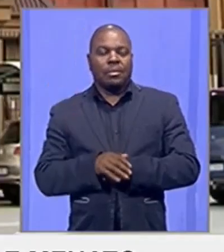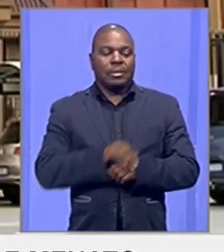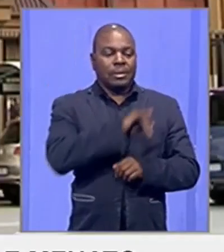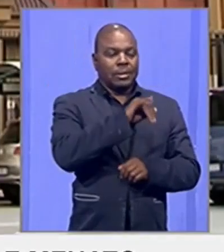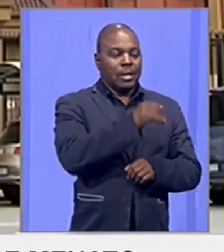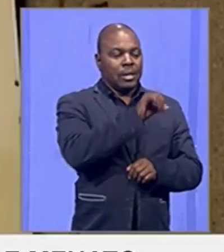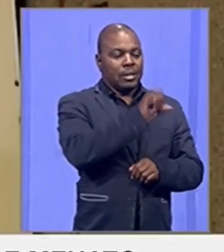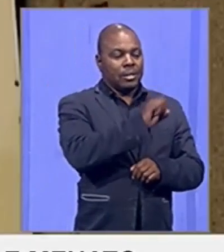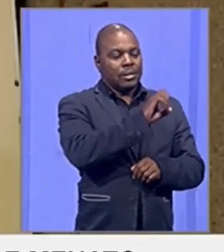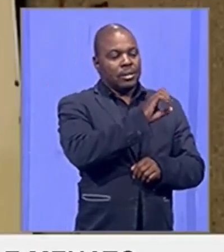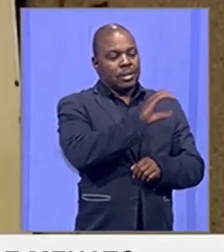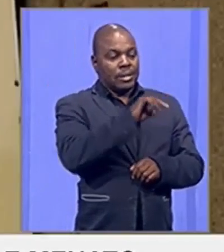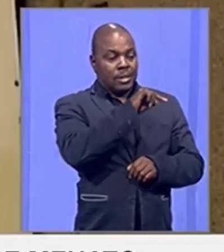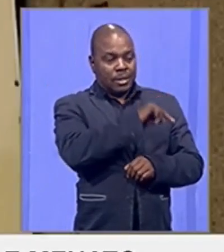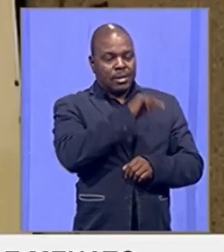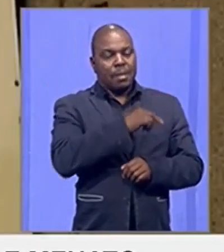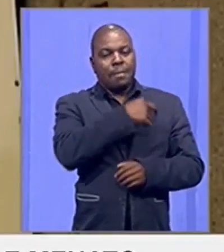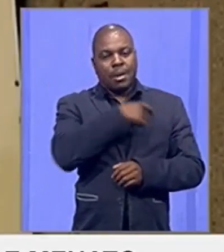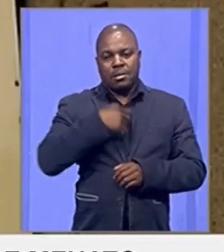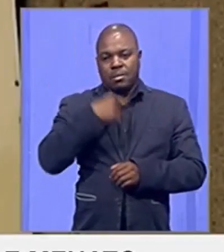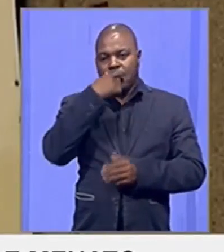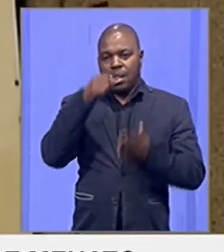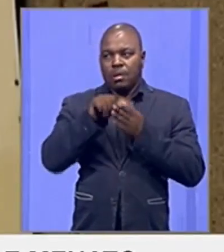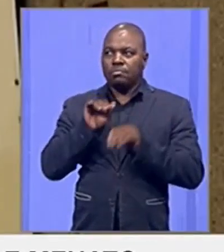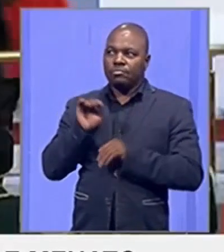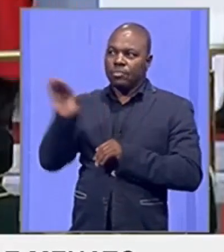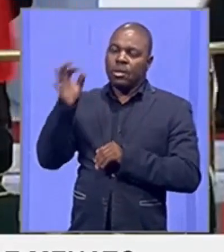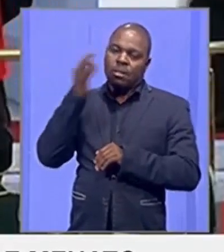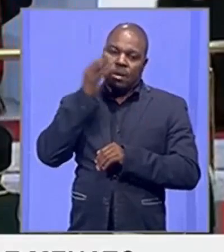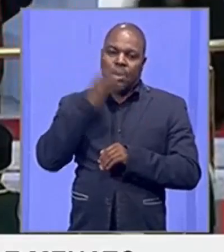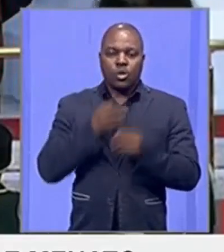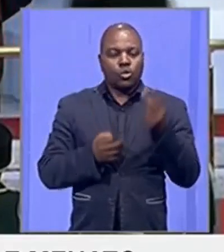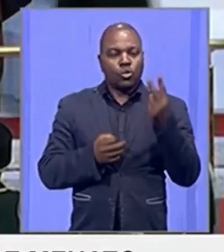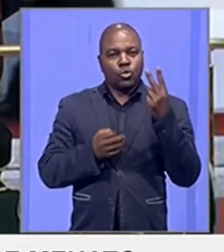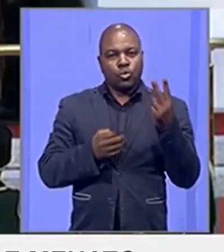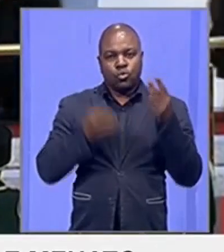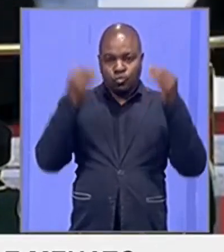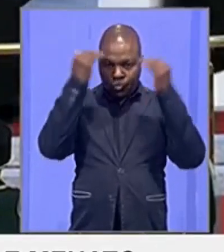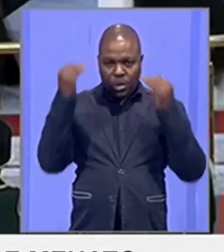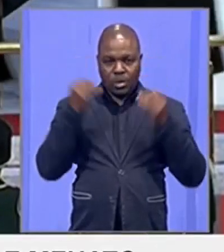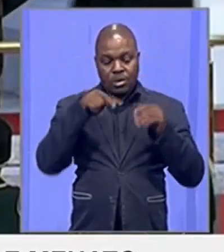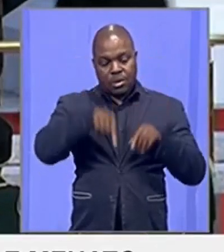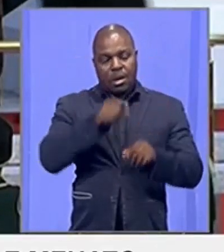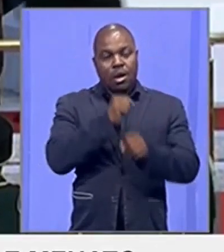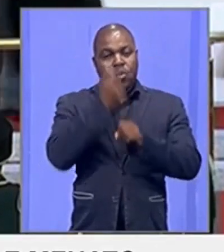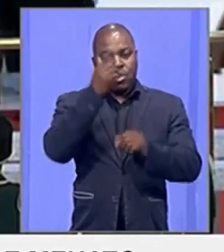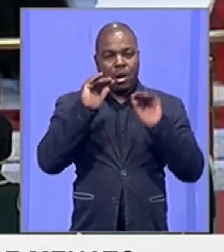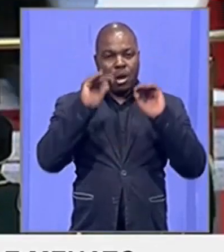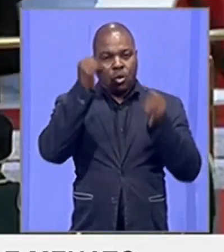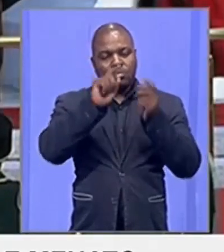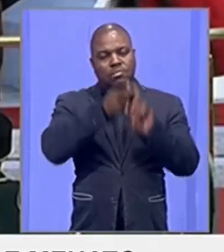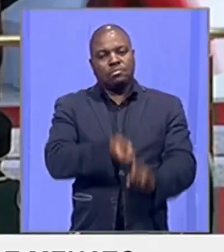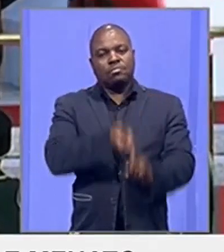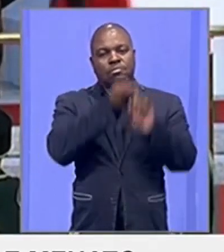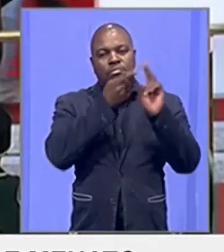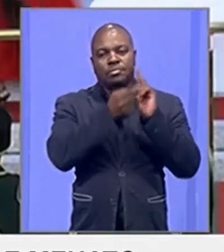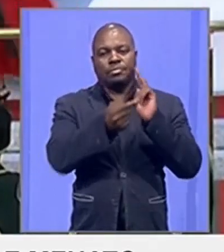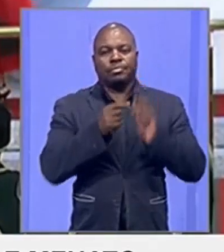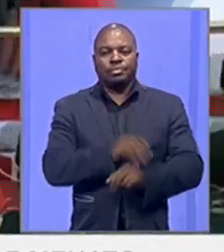JSC iteketse mo presidente Cyril Ramaphosa lengolo la ho kginwa nakwana mosebetsing ha bahlodi ba babedi ba lekgotla le phahameng la dinyewe la Gauteng.